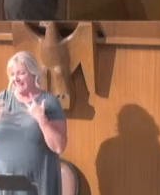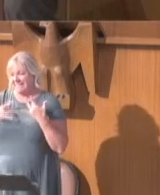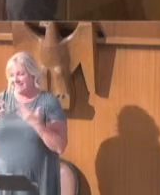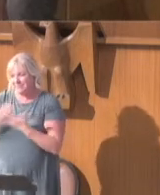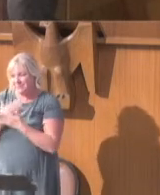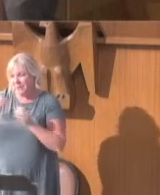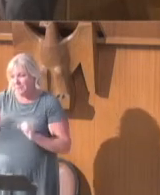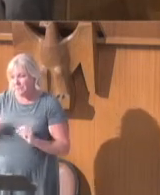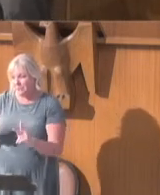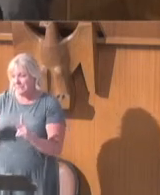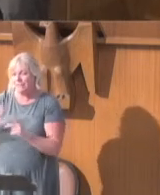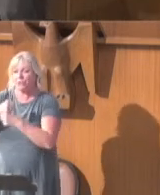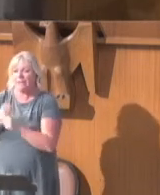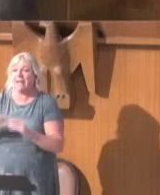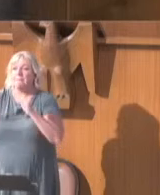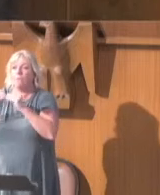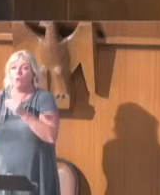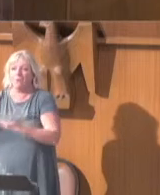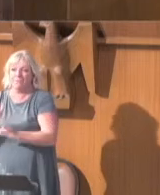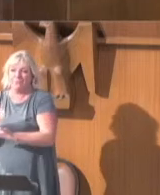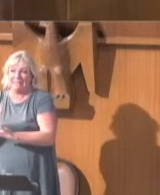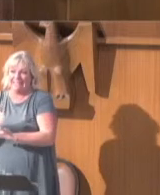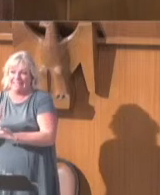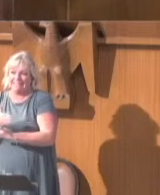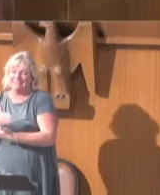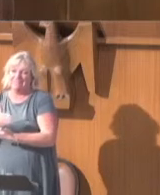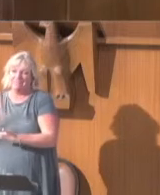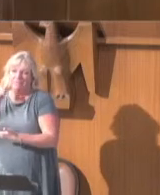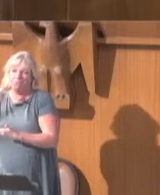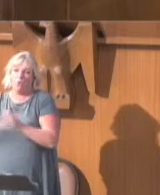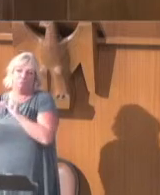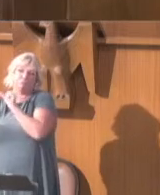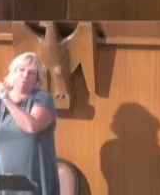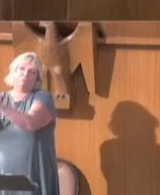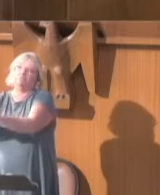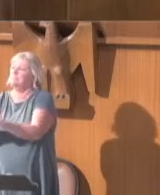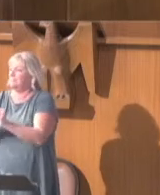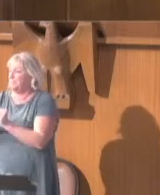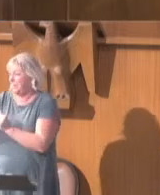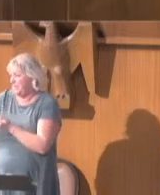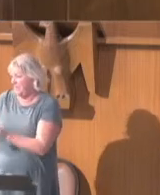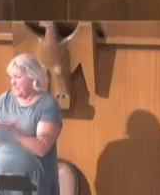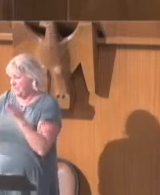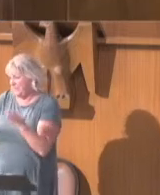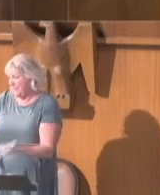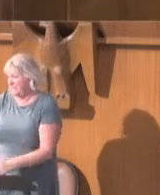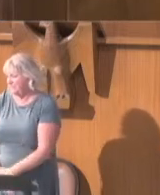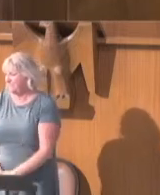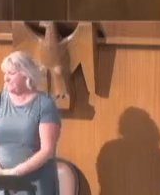opportunity to create more music for a longer future with you.